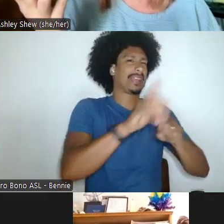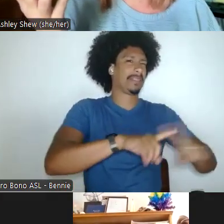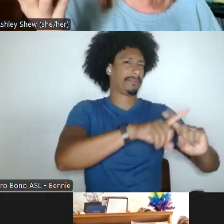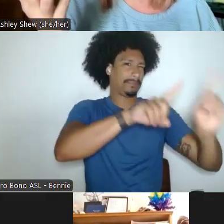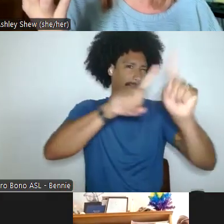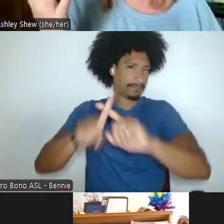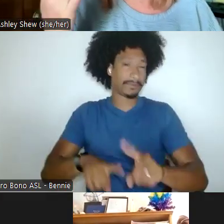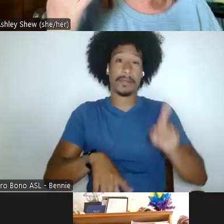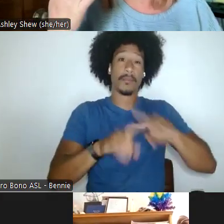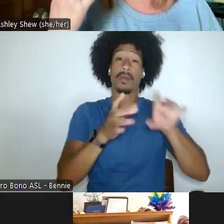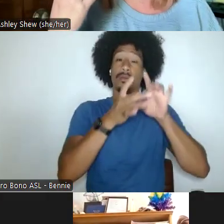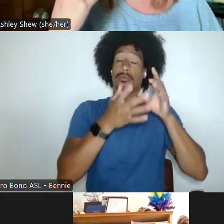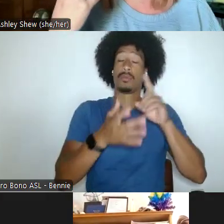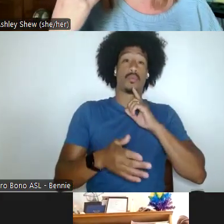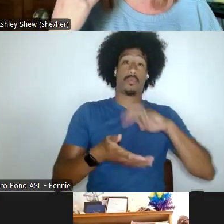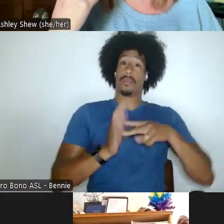cell phone